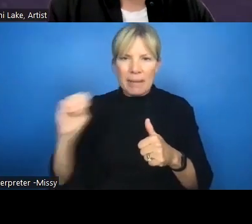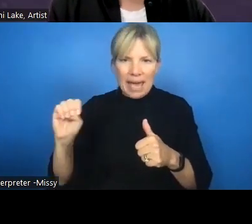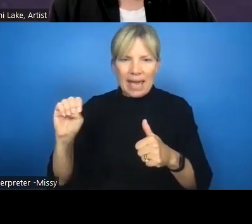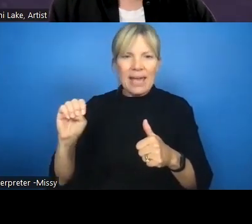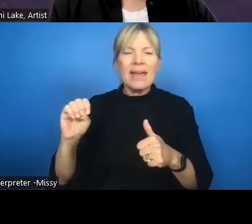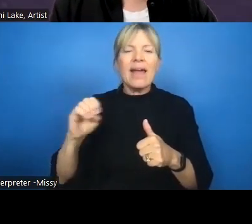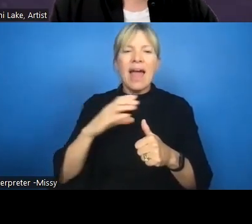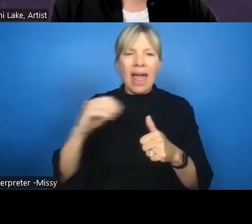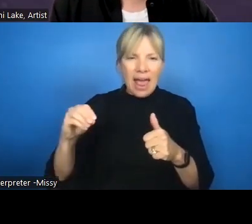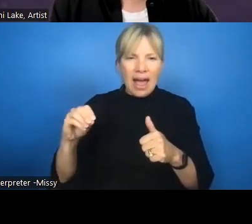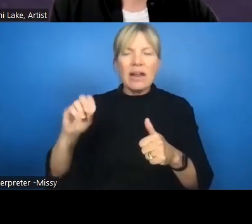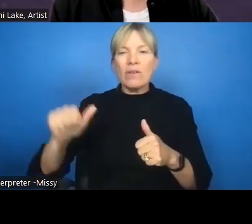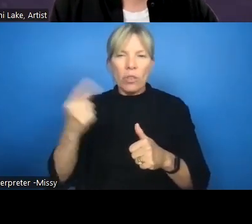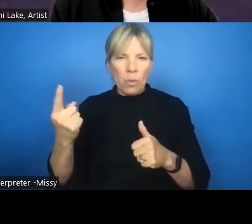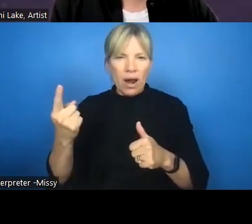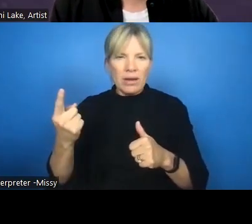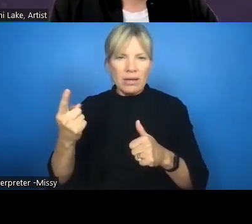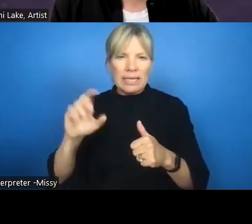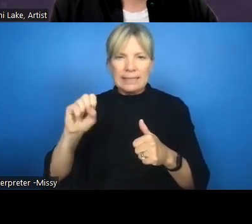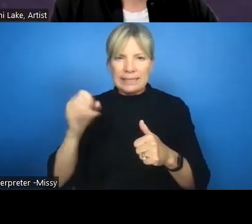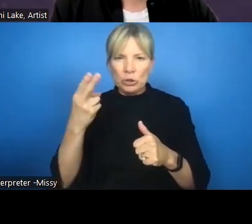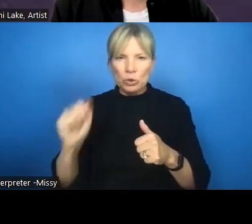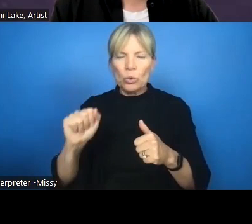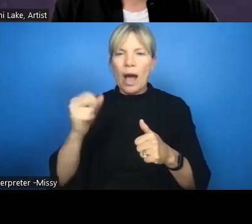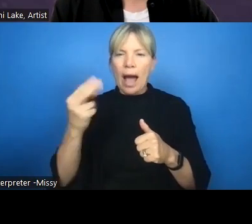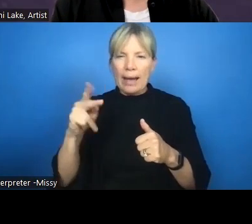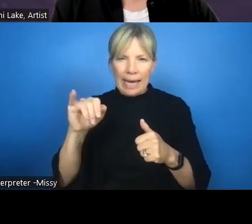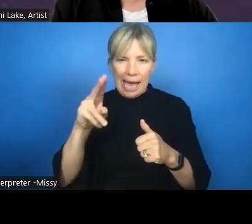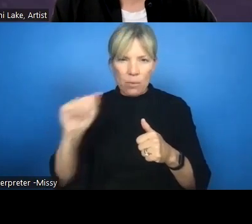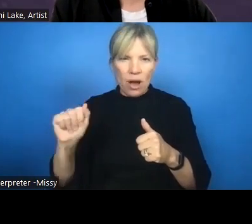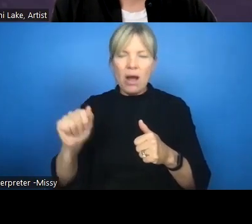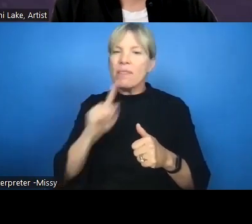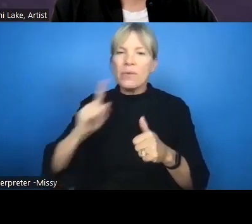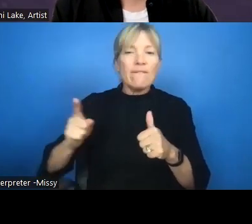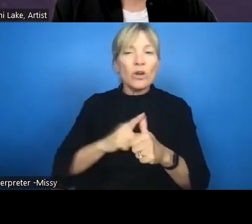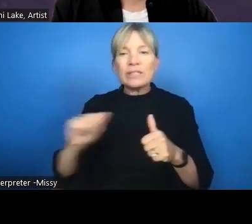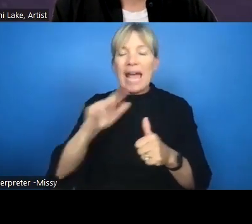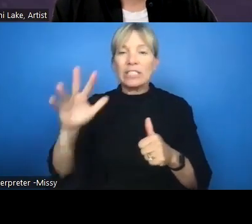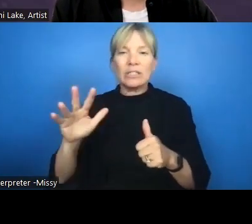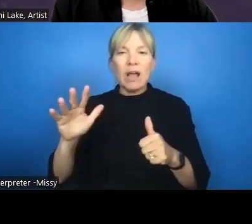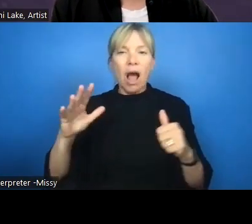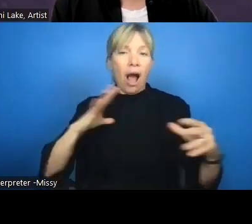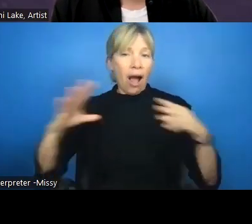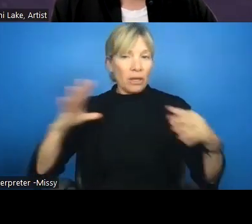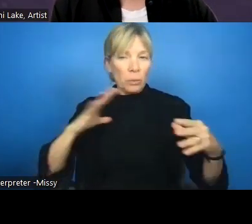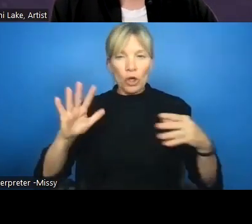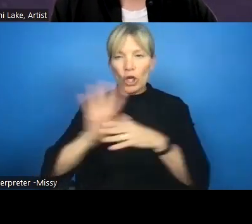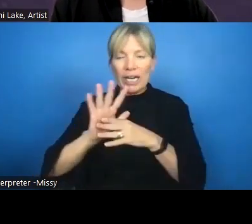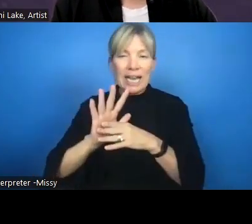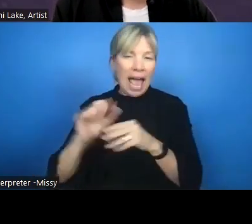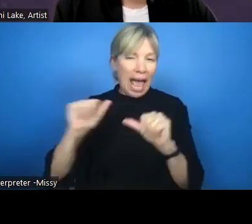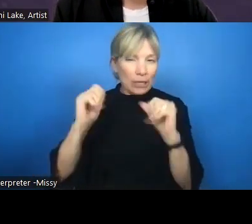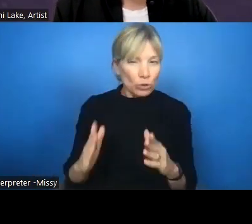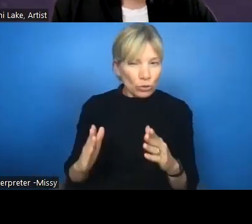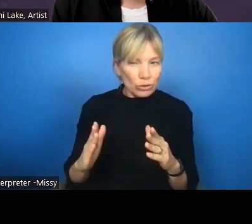Hayakawa was featured, and they're the first Hollywood Asian Hollywood actress and an actor